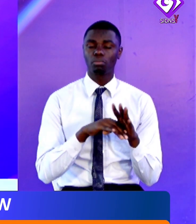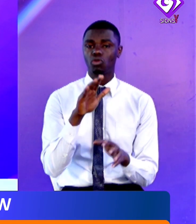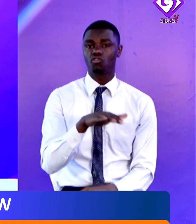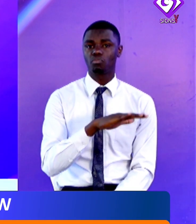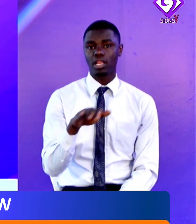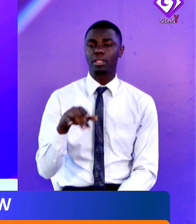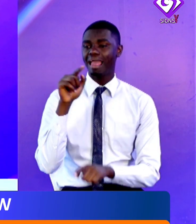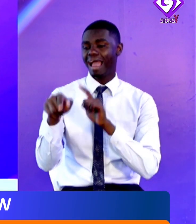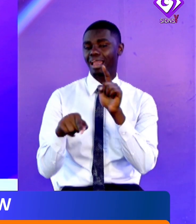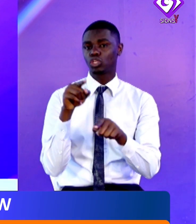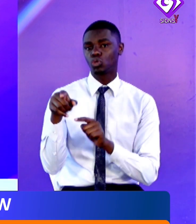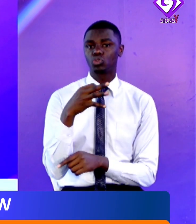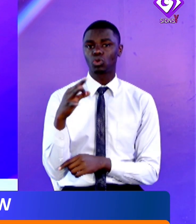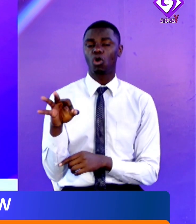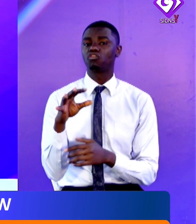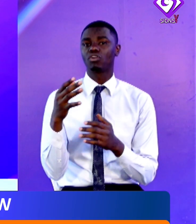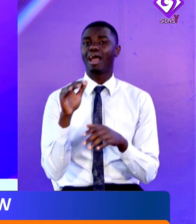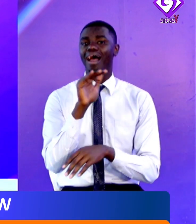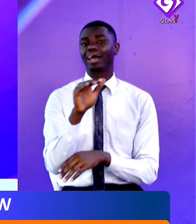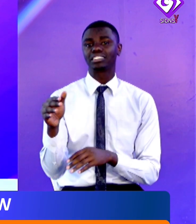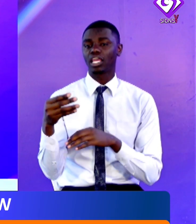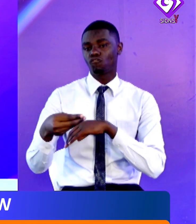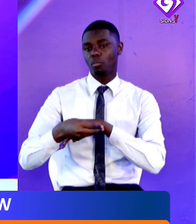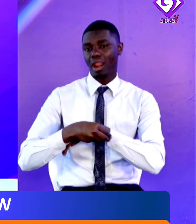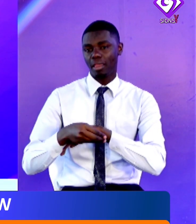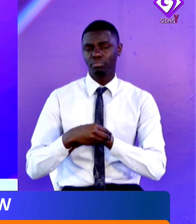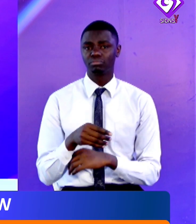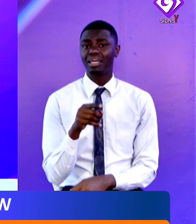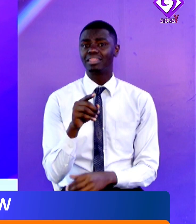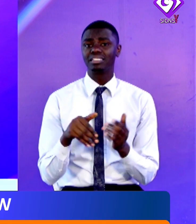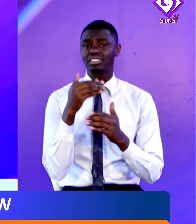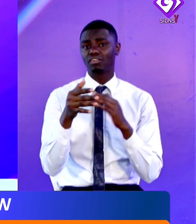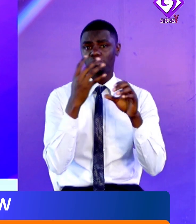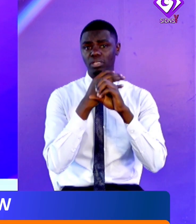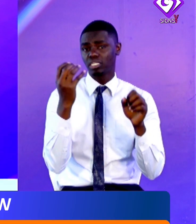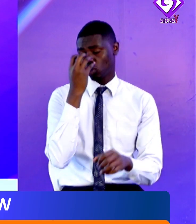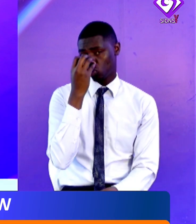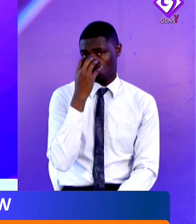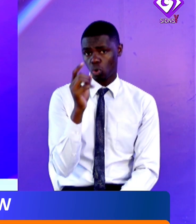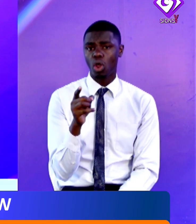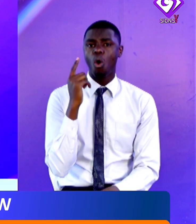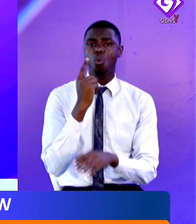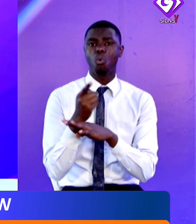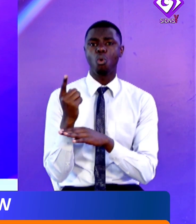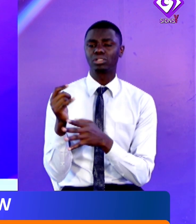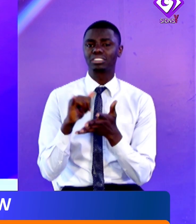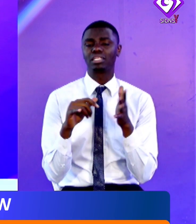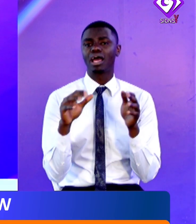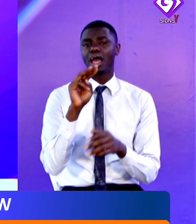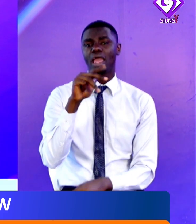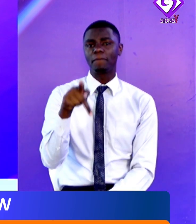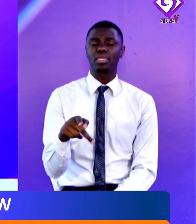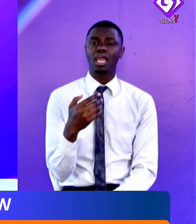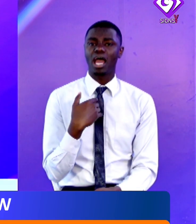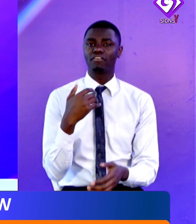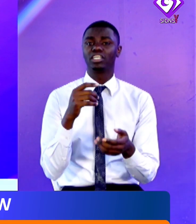parliament accused of demanding bribes. This comes after President William Ruto warned that lawmakers have turned